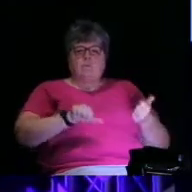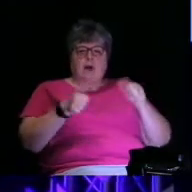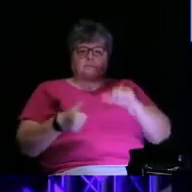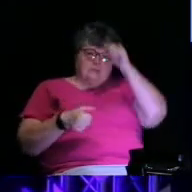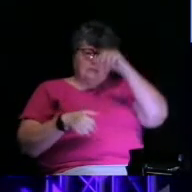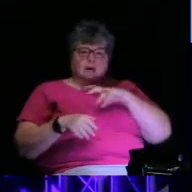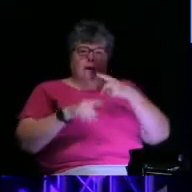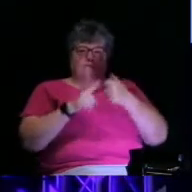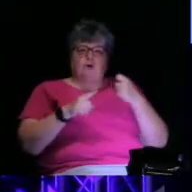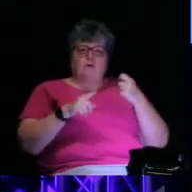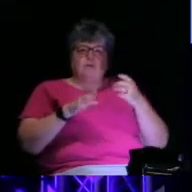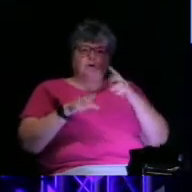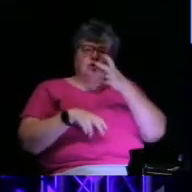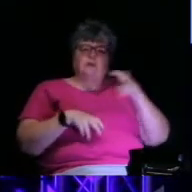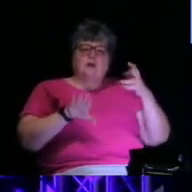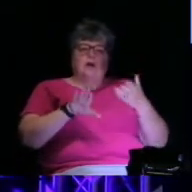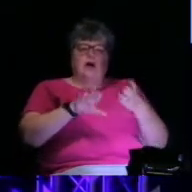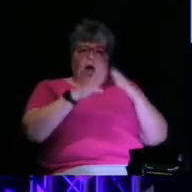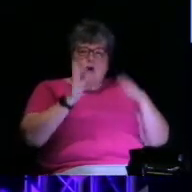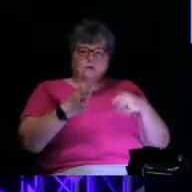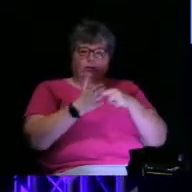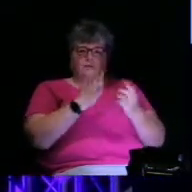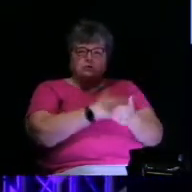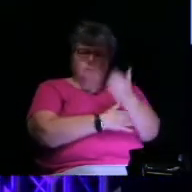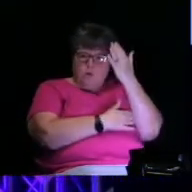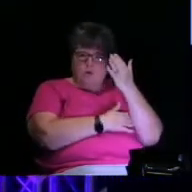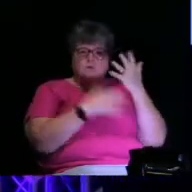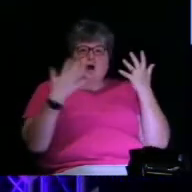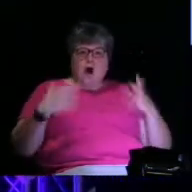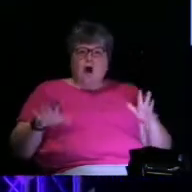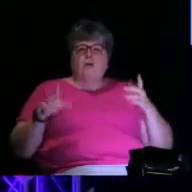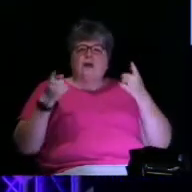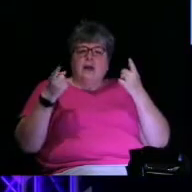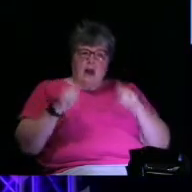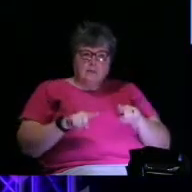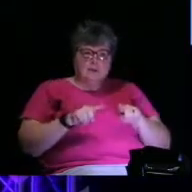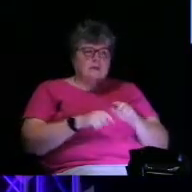morning from transitional housing, all right? It's already happening.